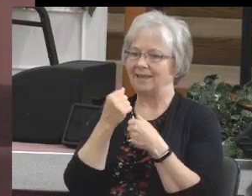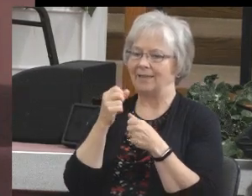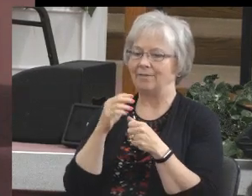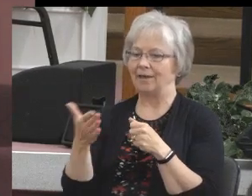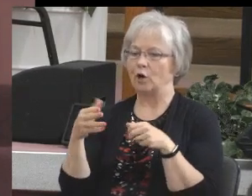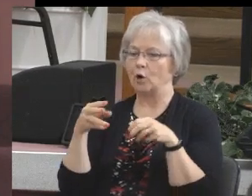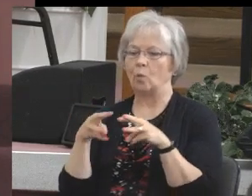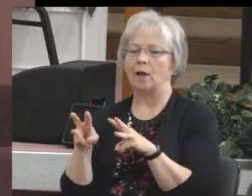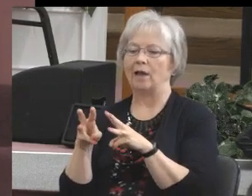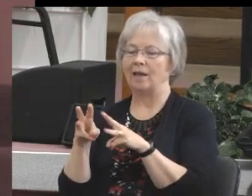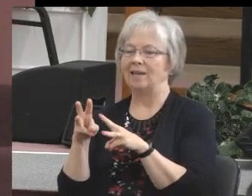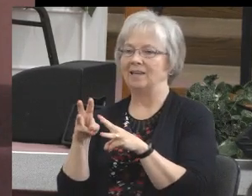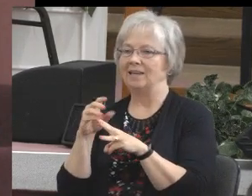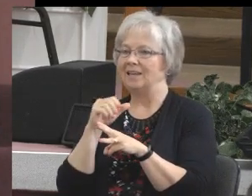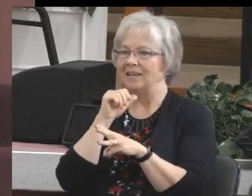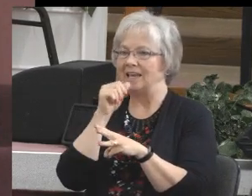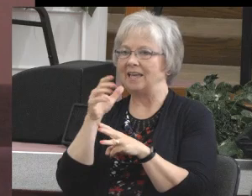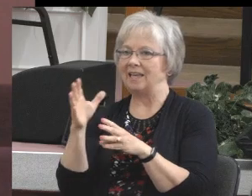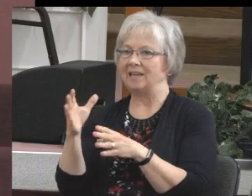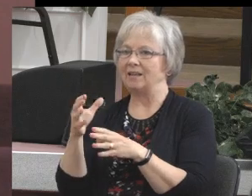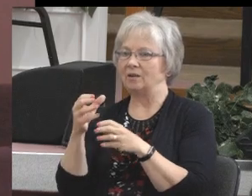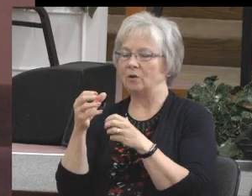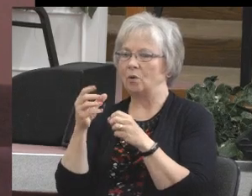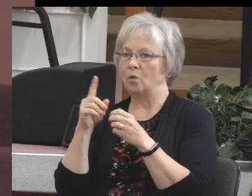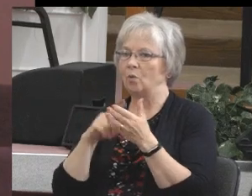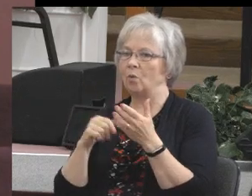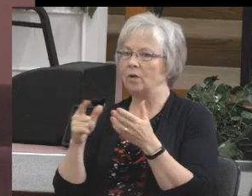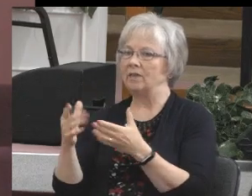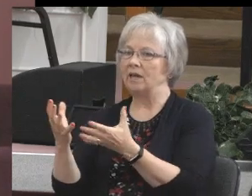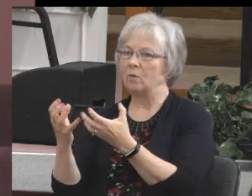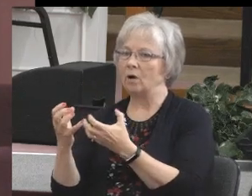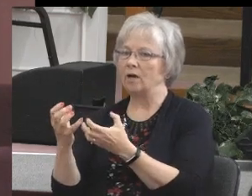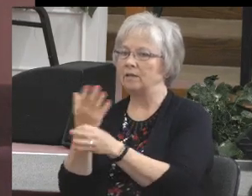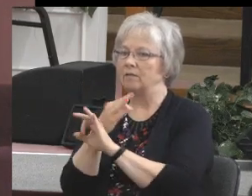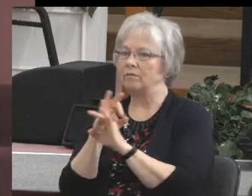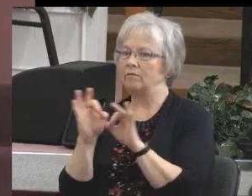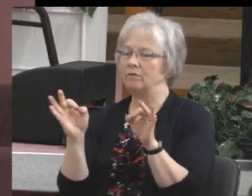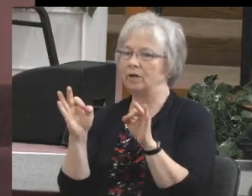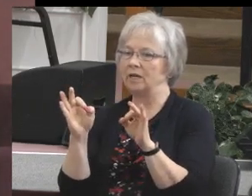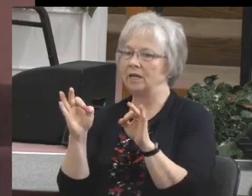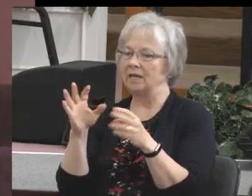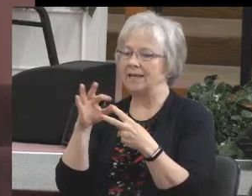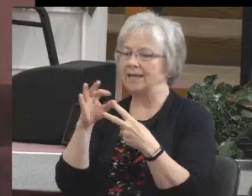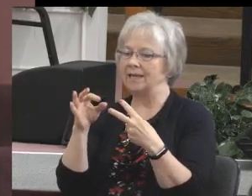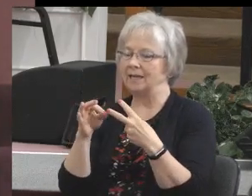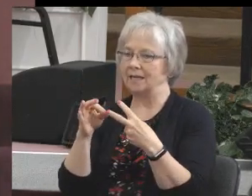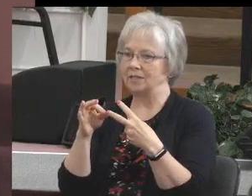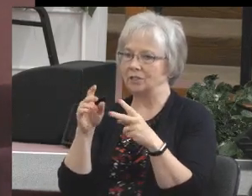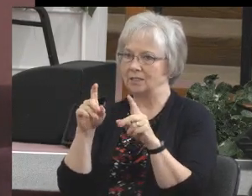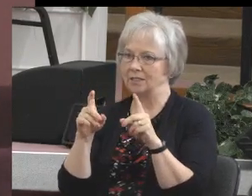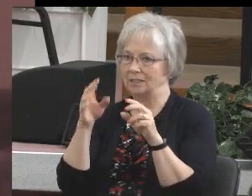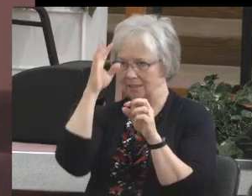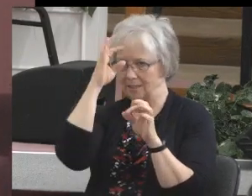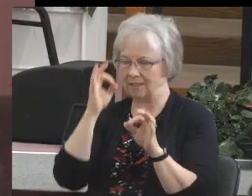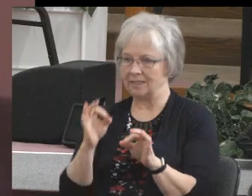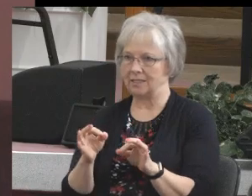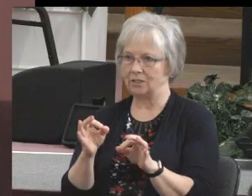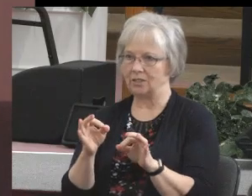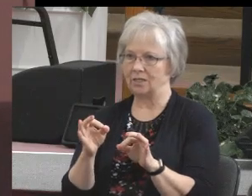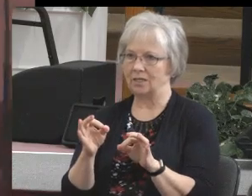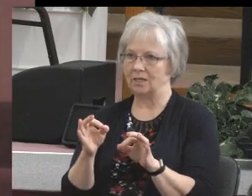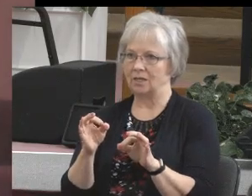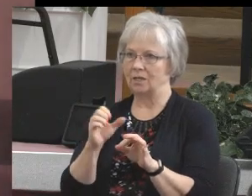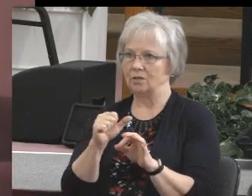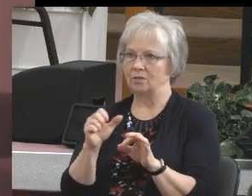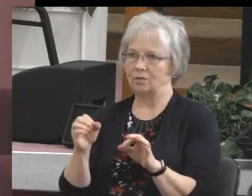what they want through the free election process that this nation has founded its government upon. And so they